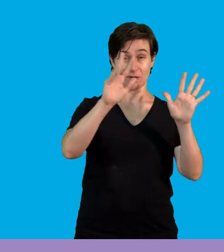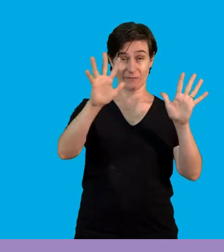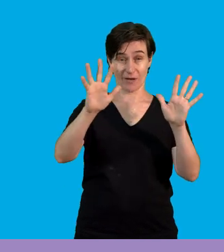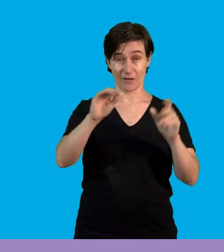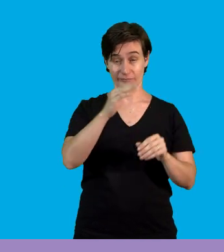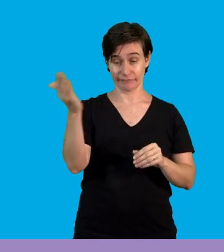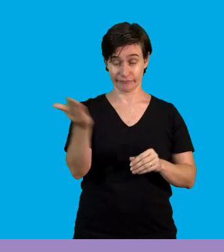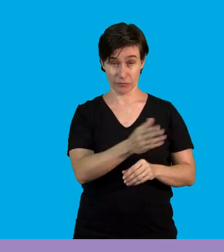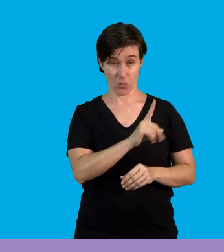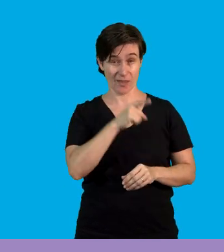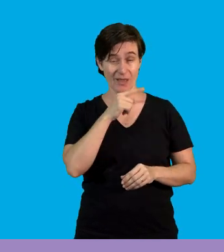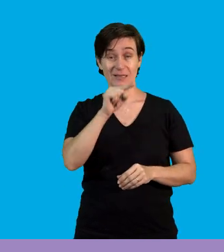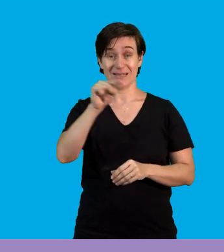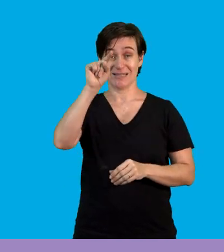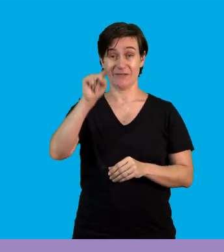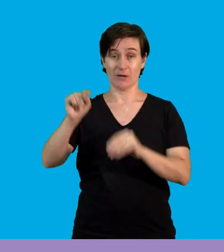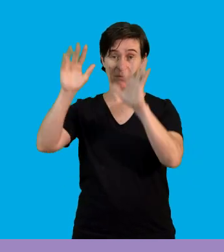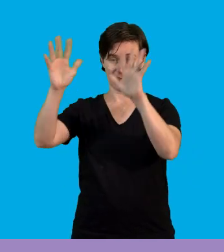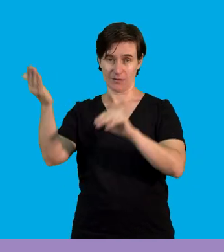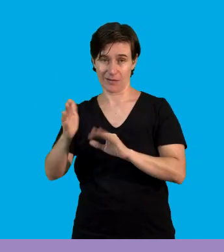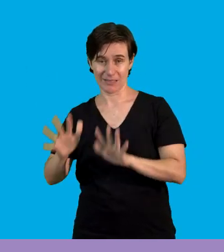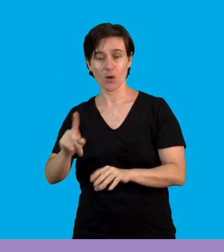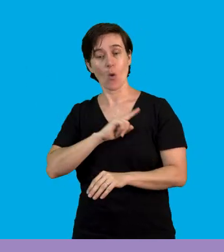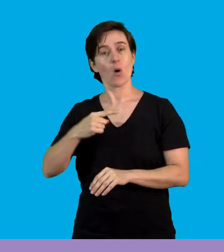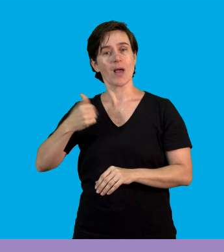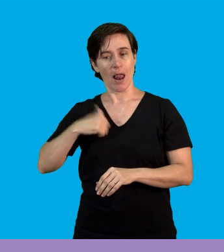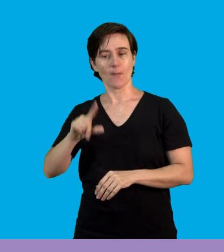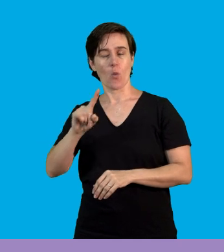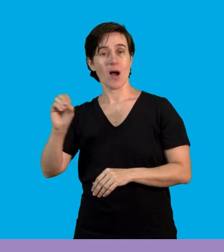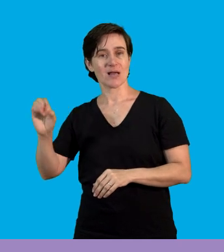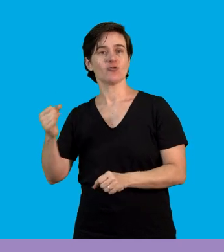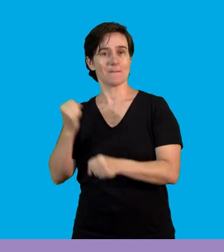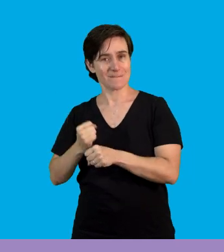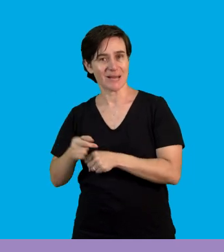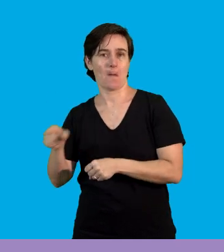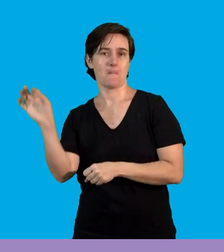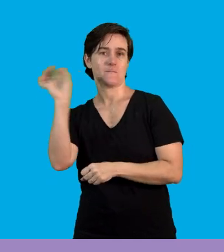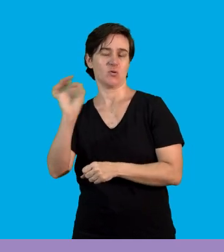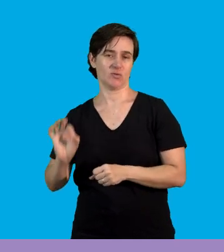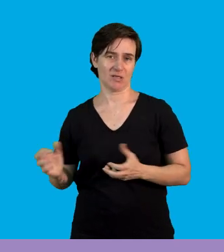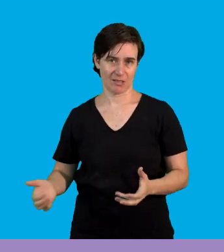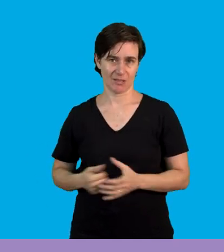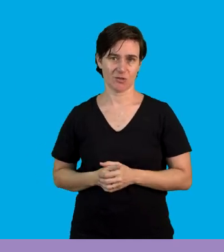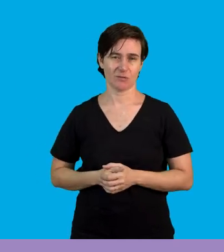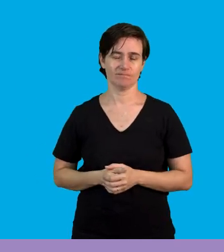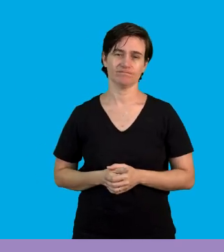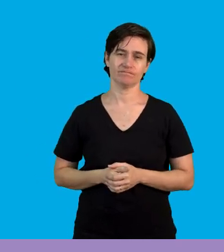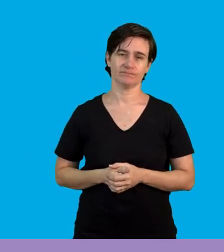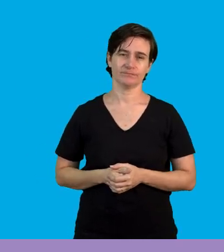divided by 10 so that we get our denominator into 100. And that then means it would